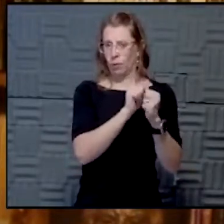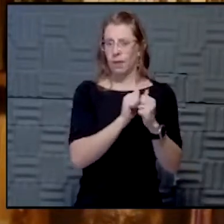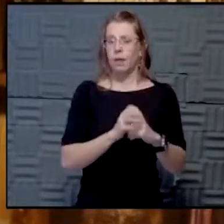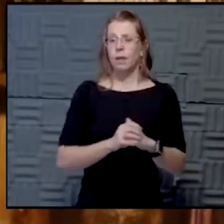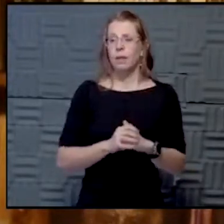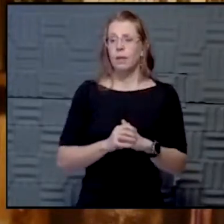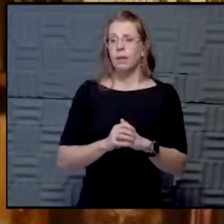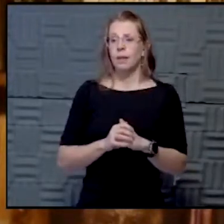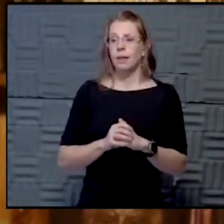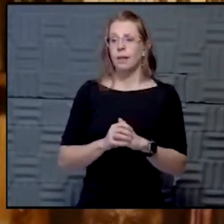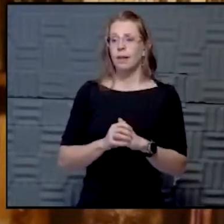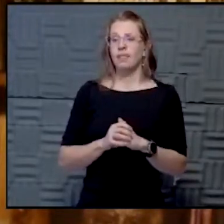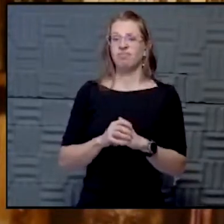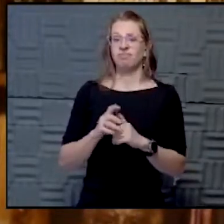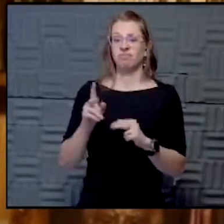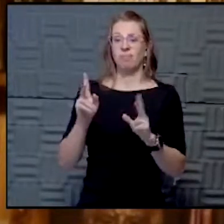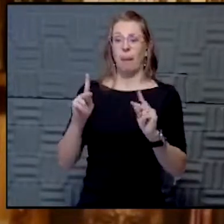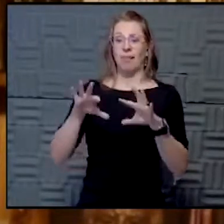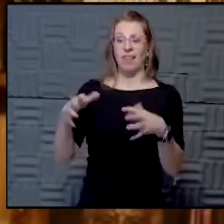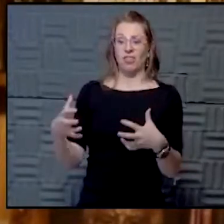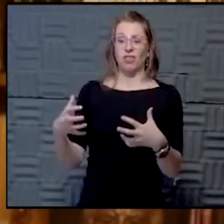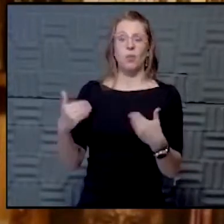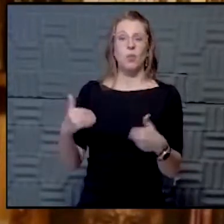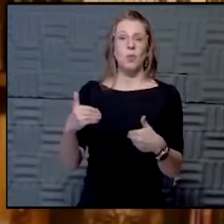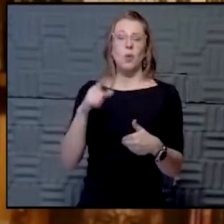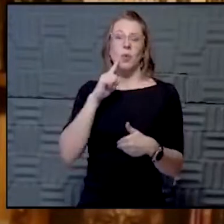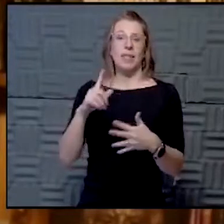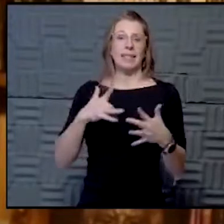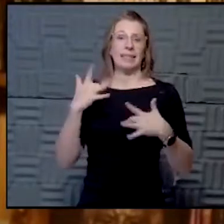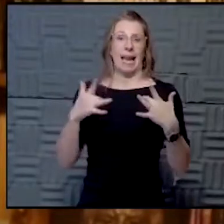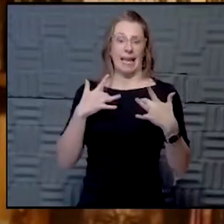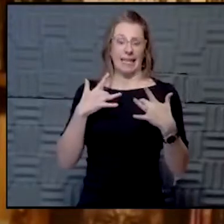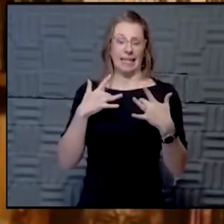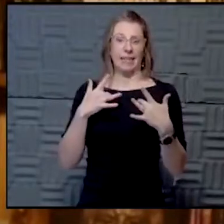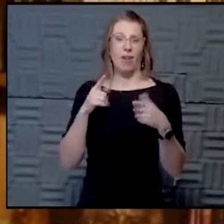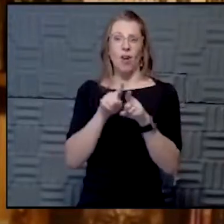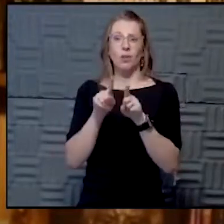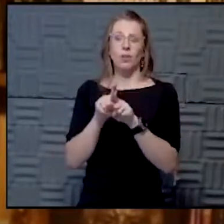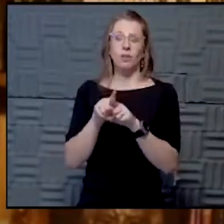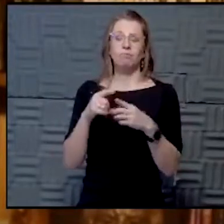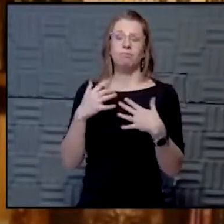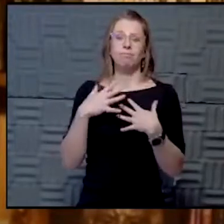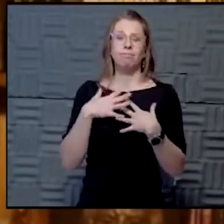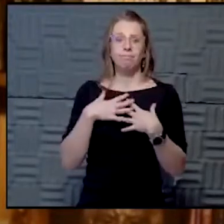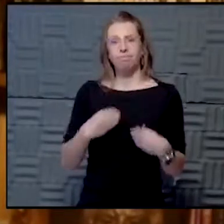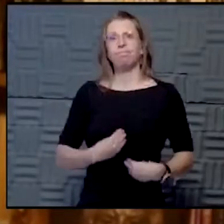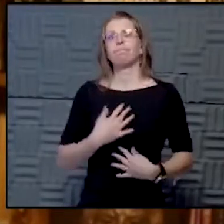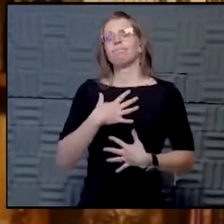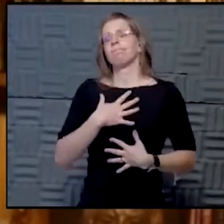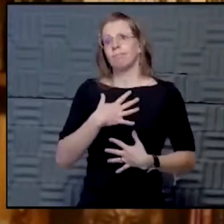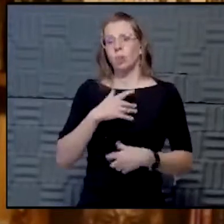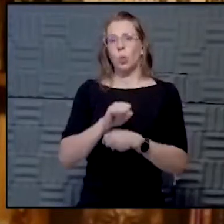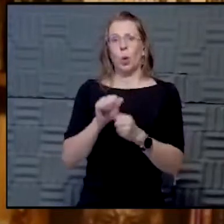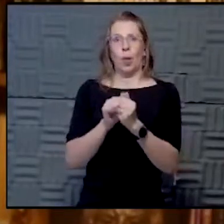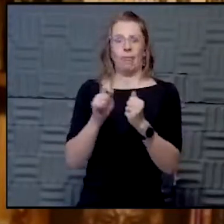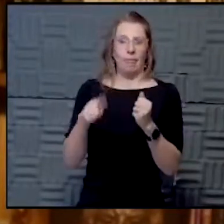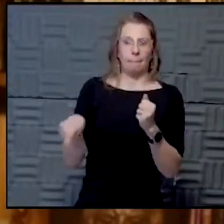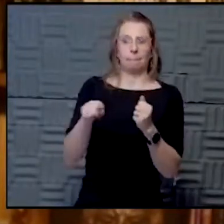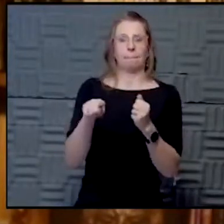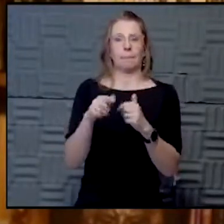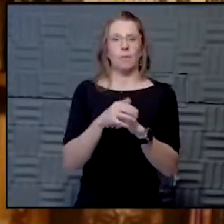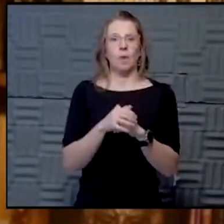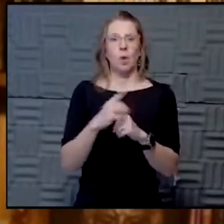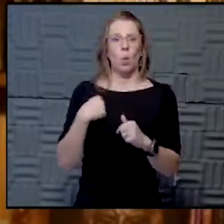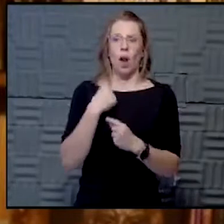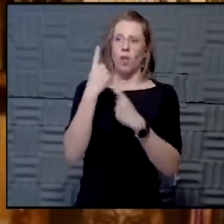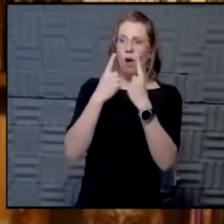really exciting population and really rewarding population to work with. So we're really thoughtful and intentional when we